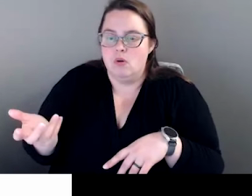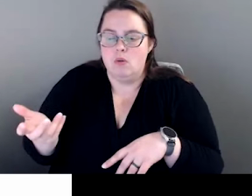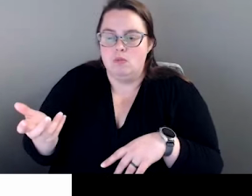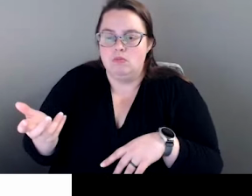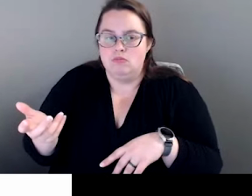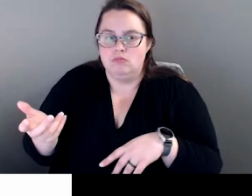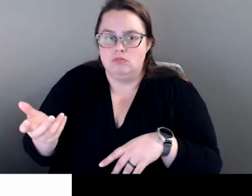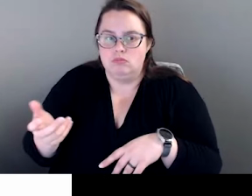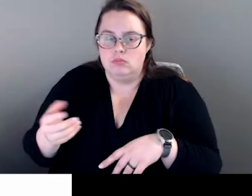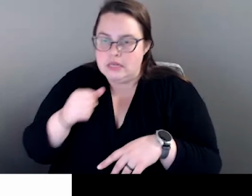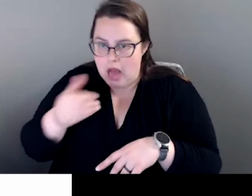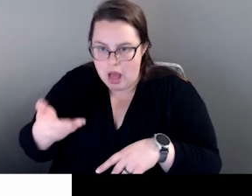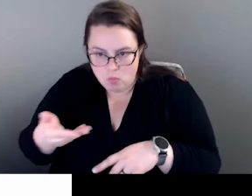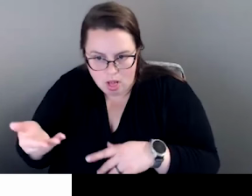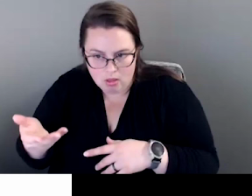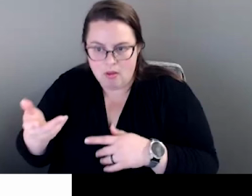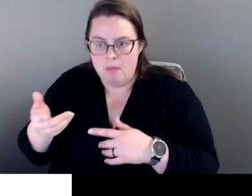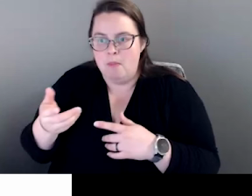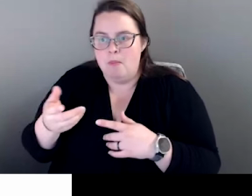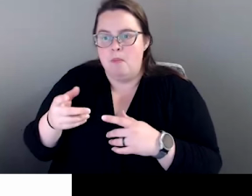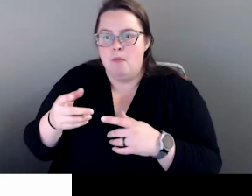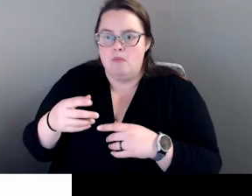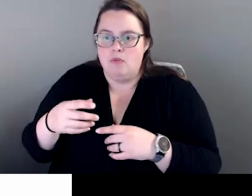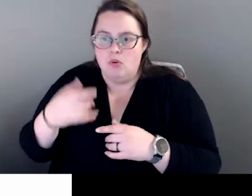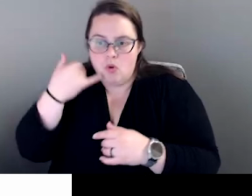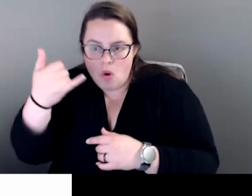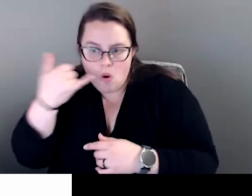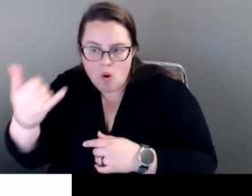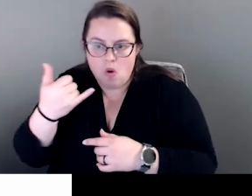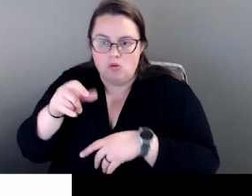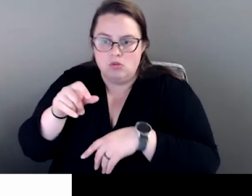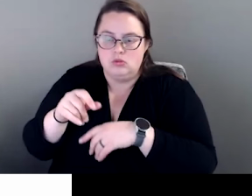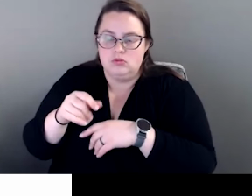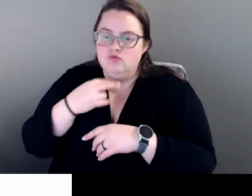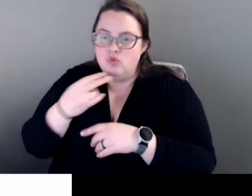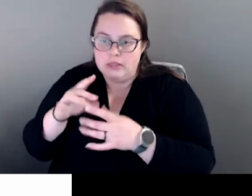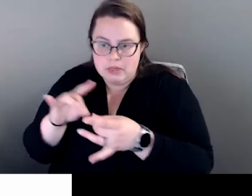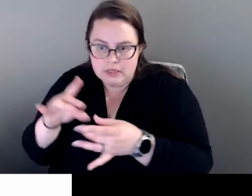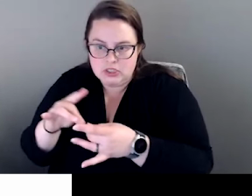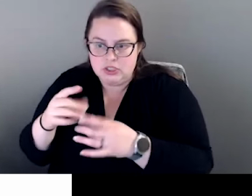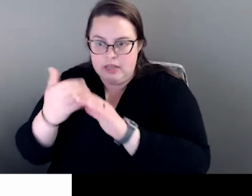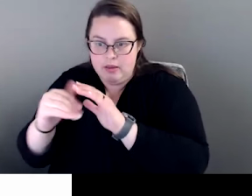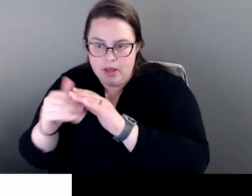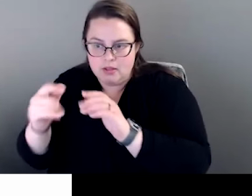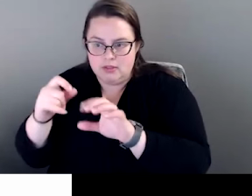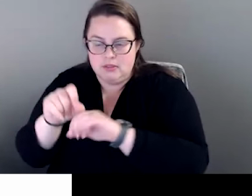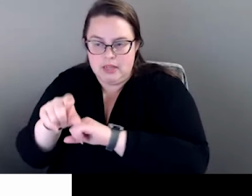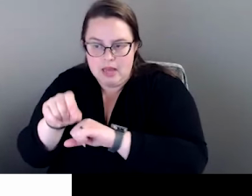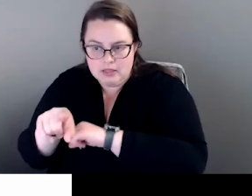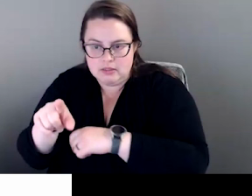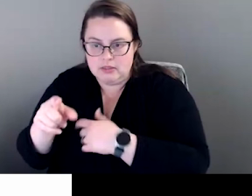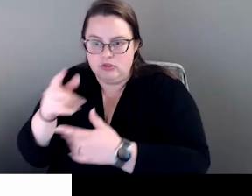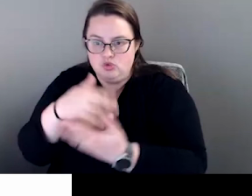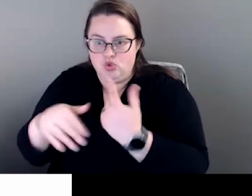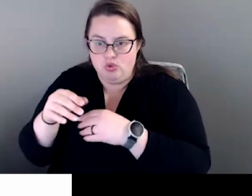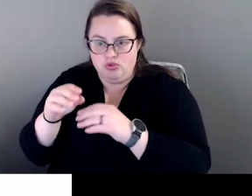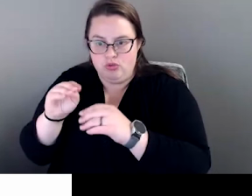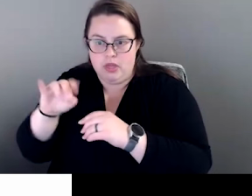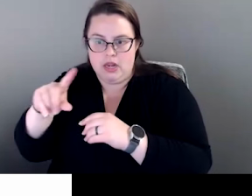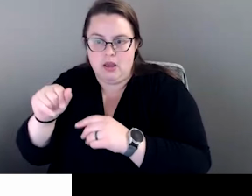it's unwelcome phone calls, voice messages, emails, texts, social media posts are all